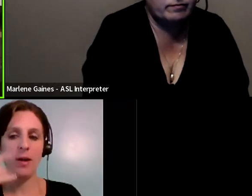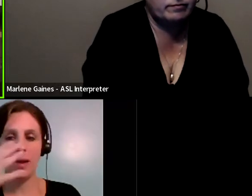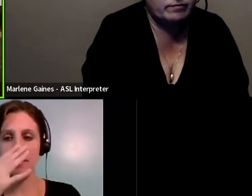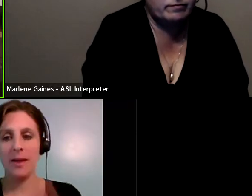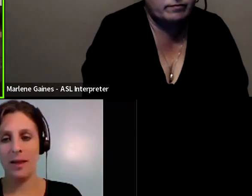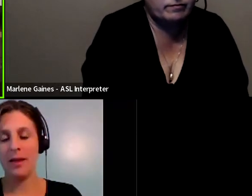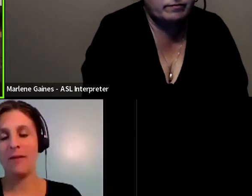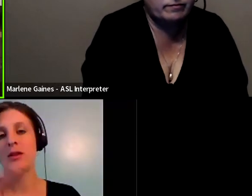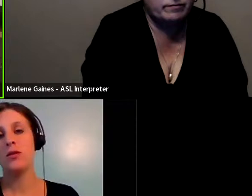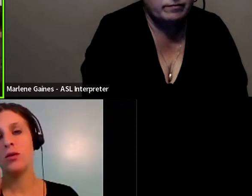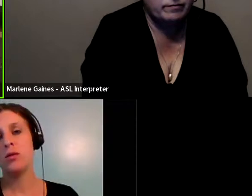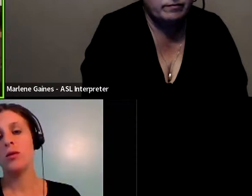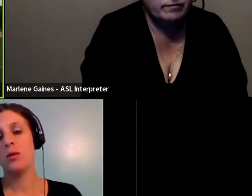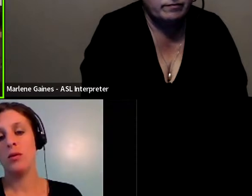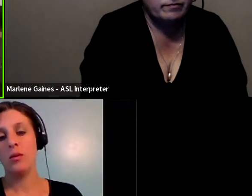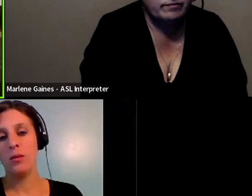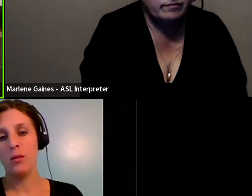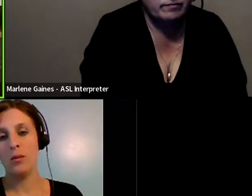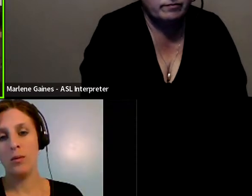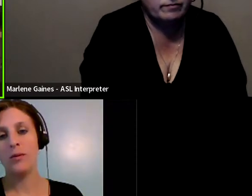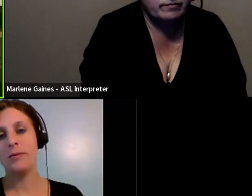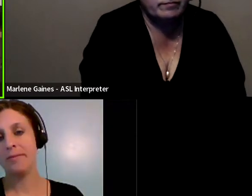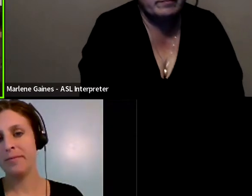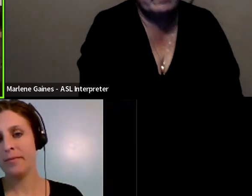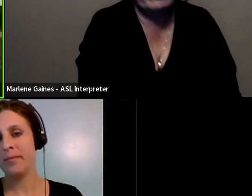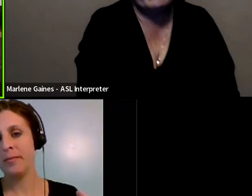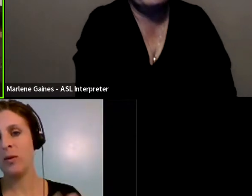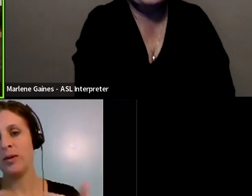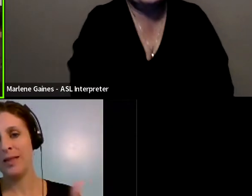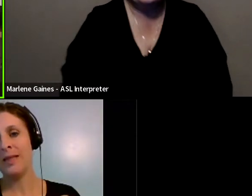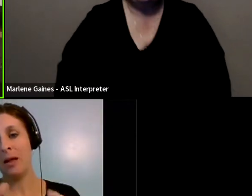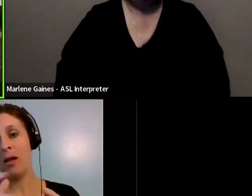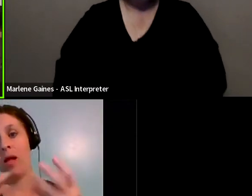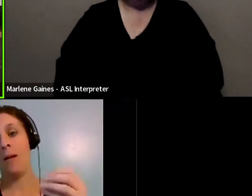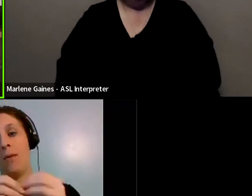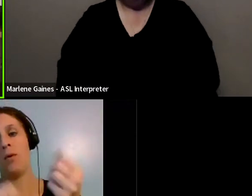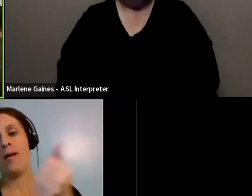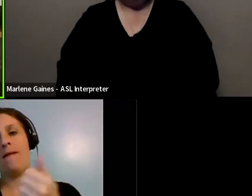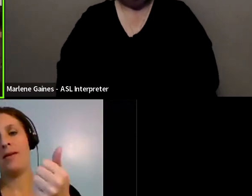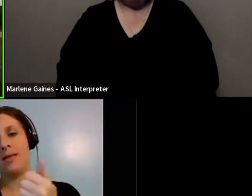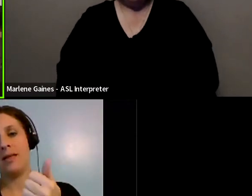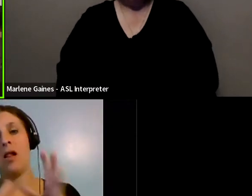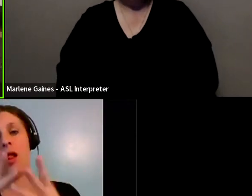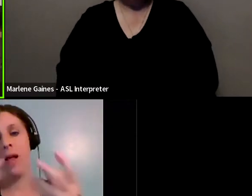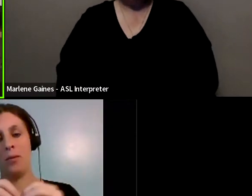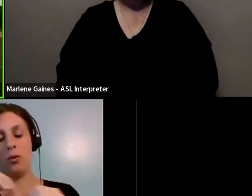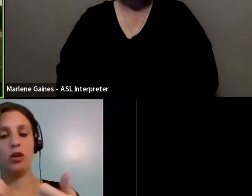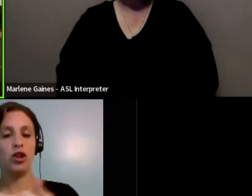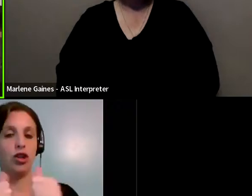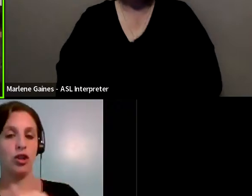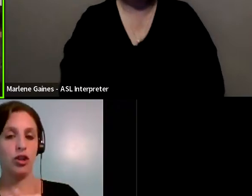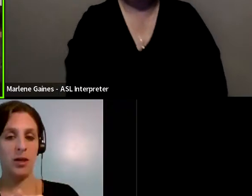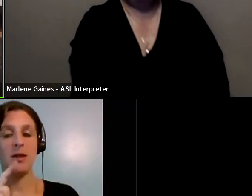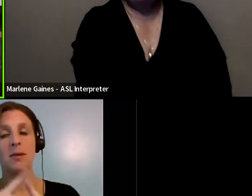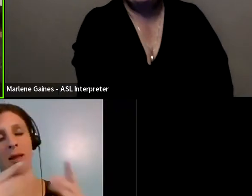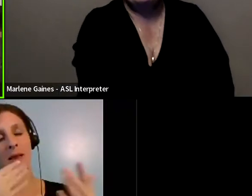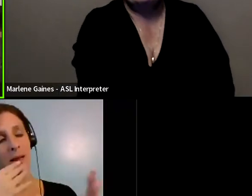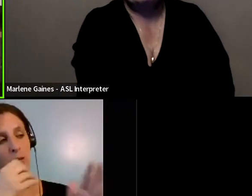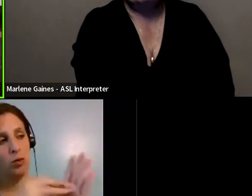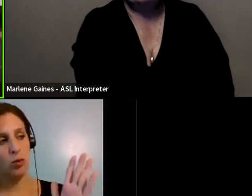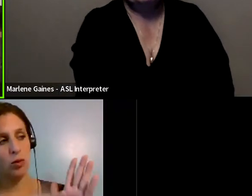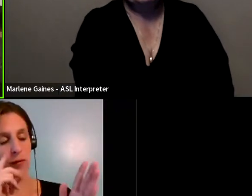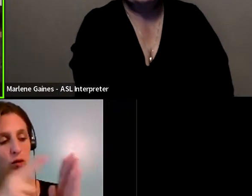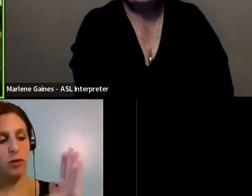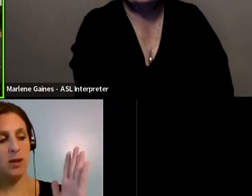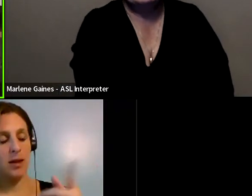And so, yeah, we still need a lot more advocacy and a lot more change. But thank you, students, for reading